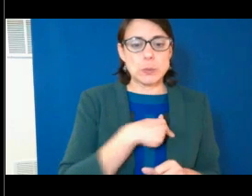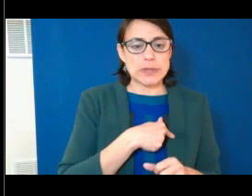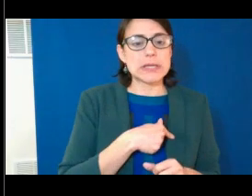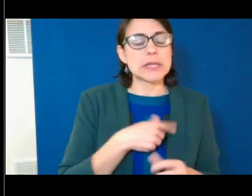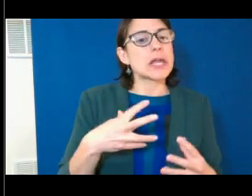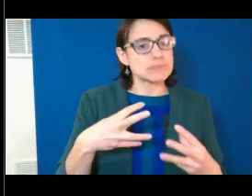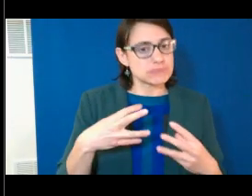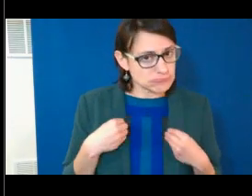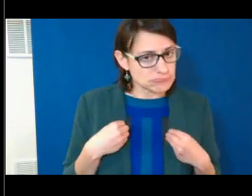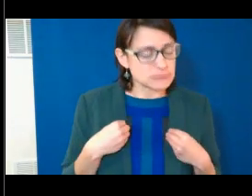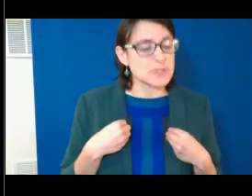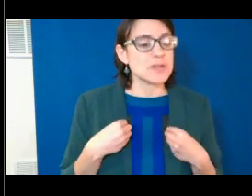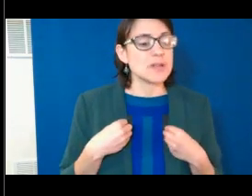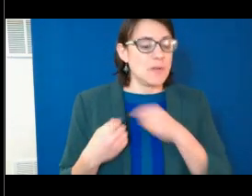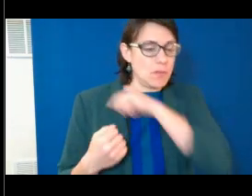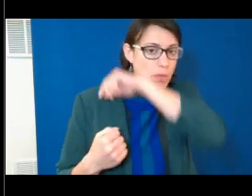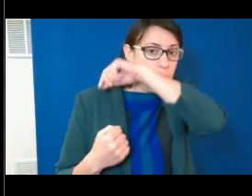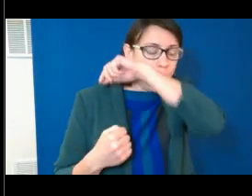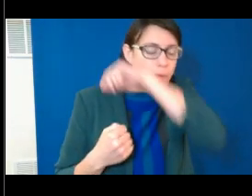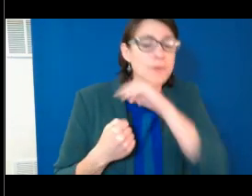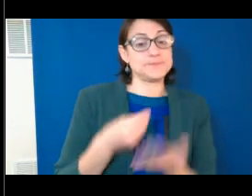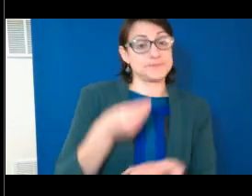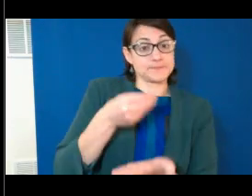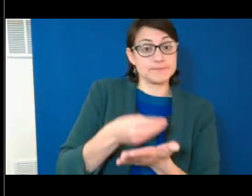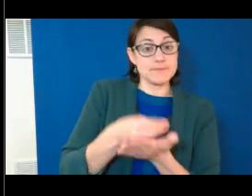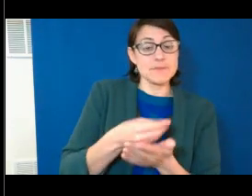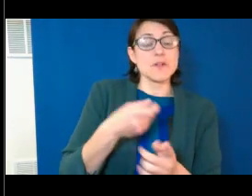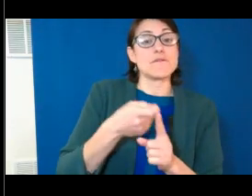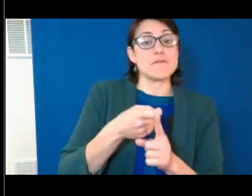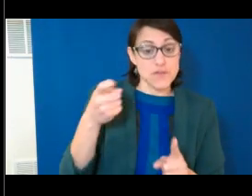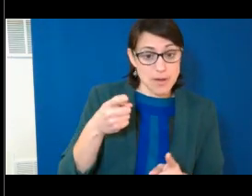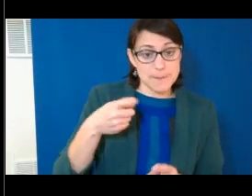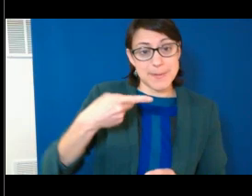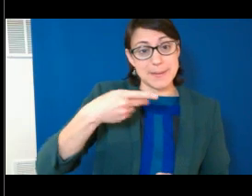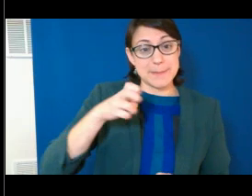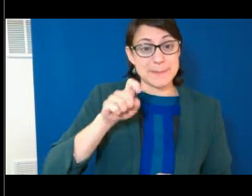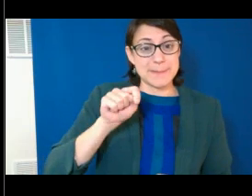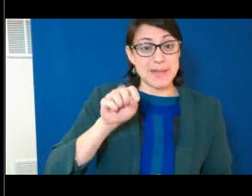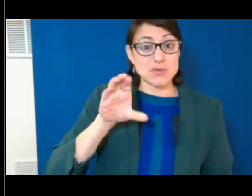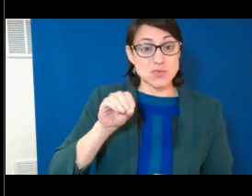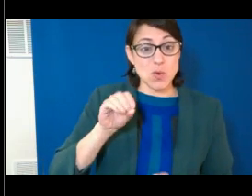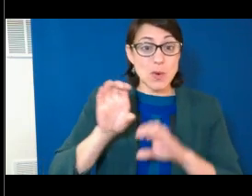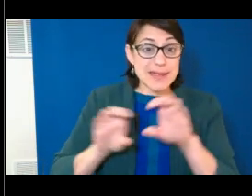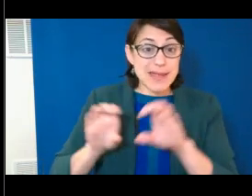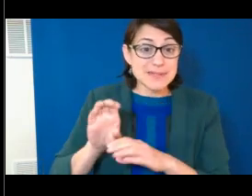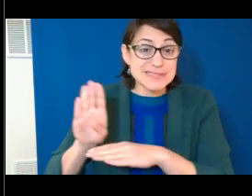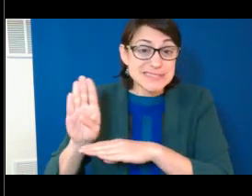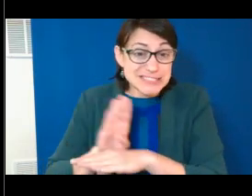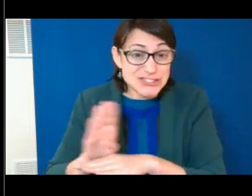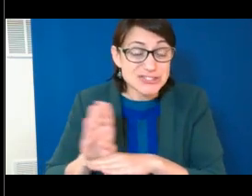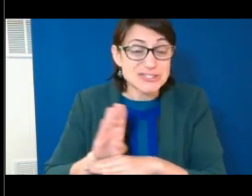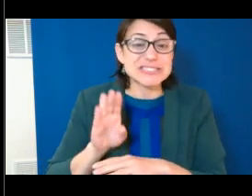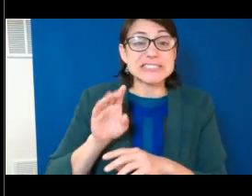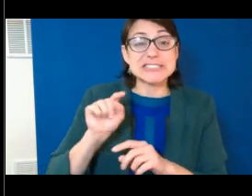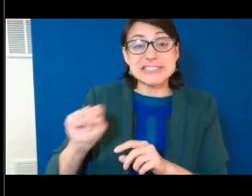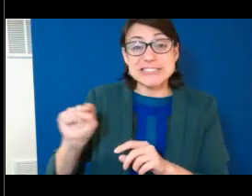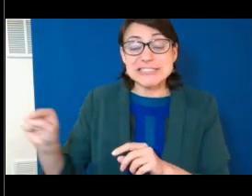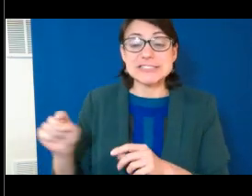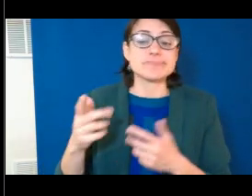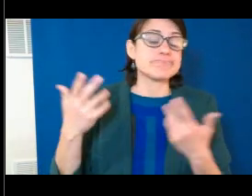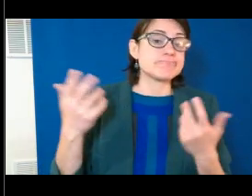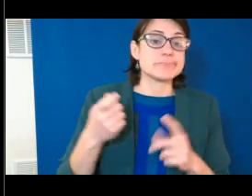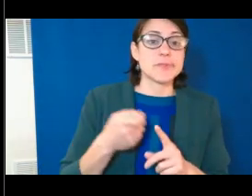soliciting and accepting funding from the petrochemical industry, from the Alliance to End Plastic Waste. And honestly, we